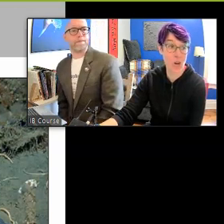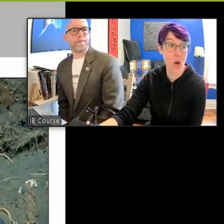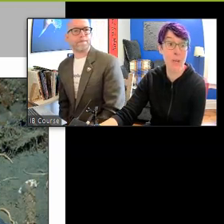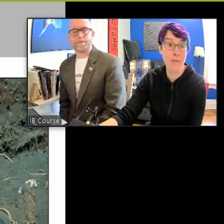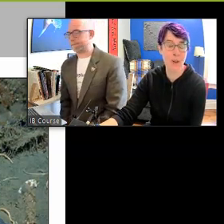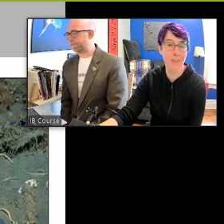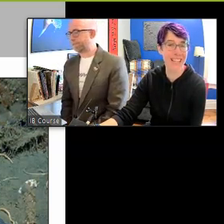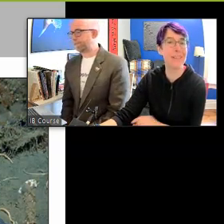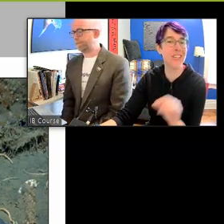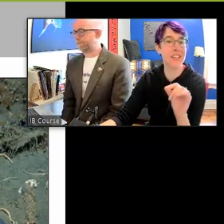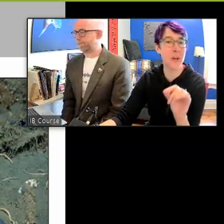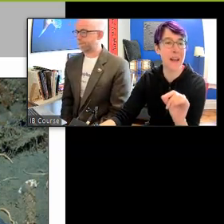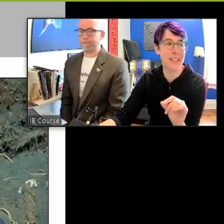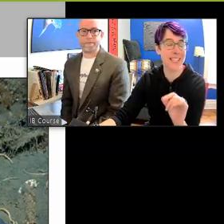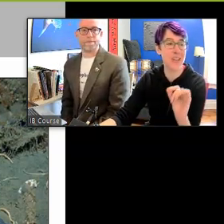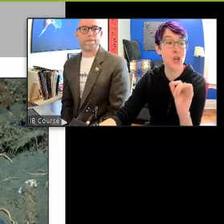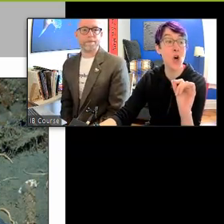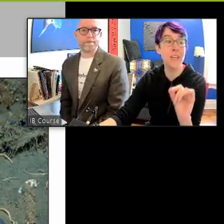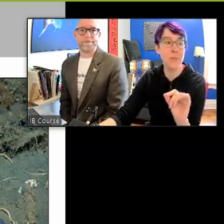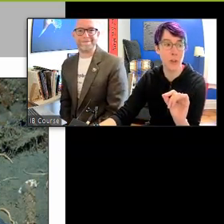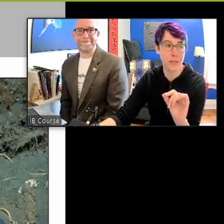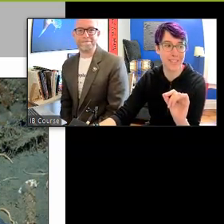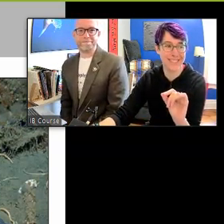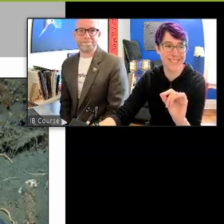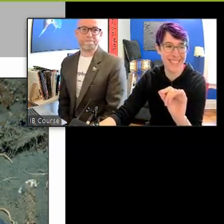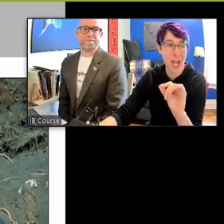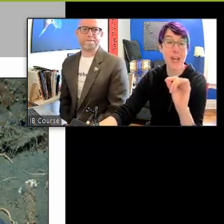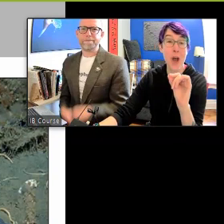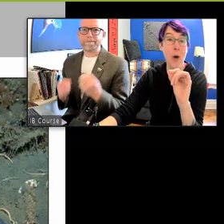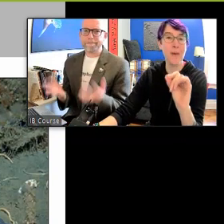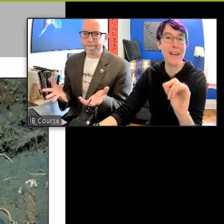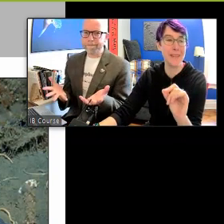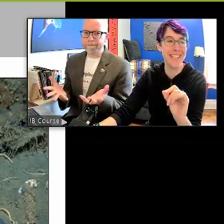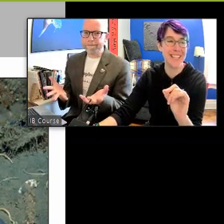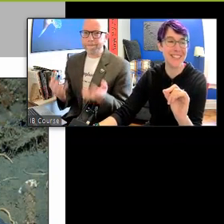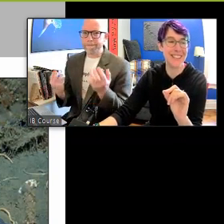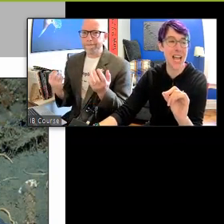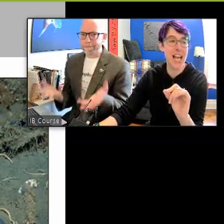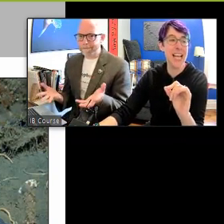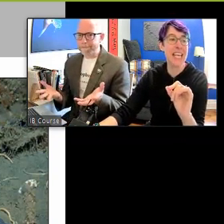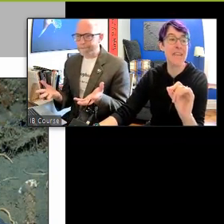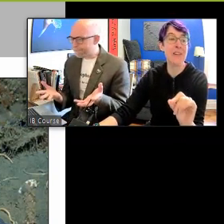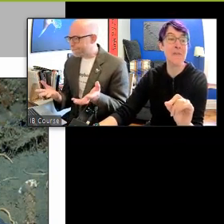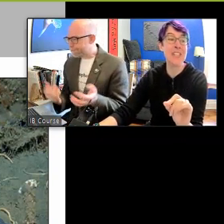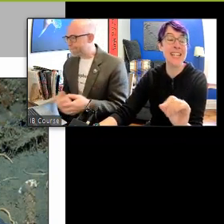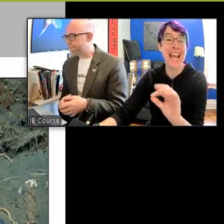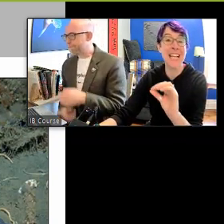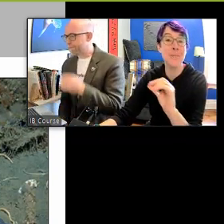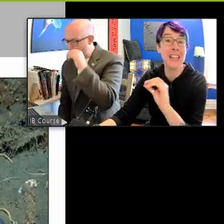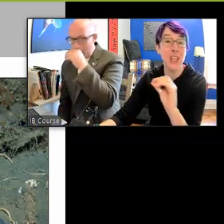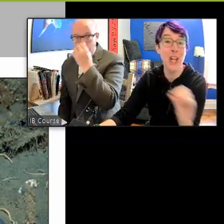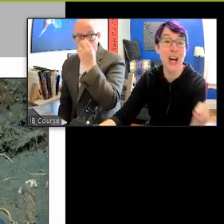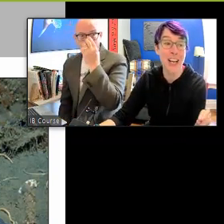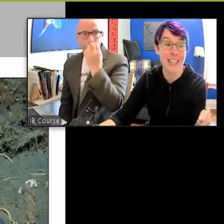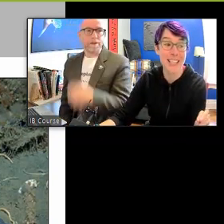Okay. So let's just go back to this. No hemoglobin. No red blood cells. Hemoglobin gene has